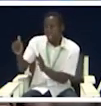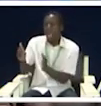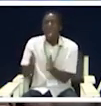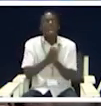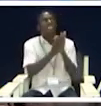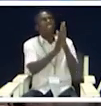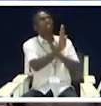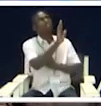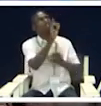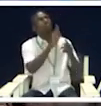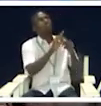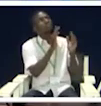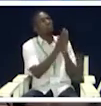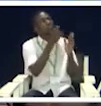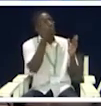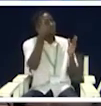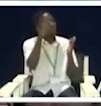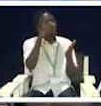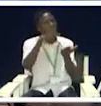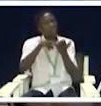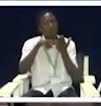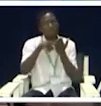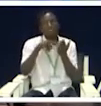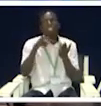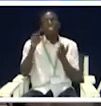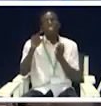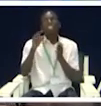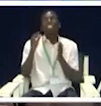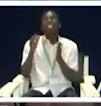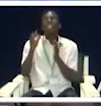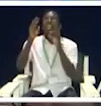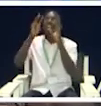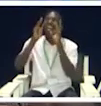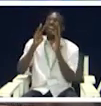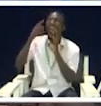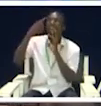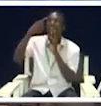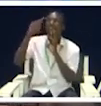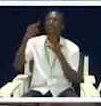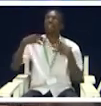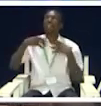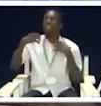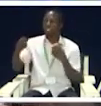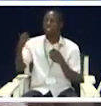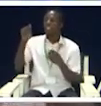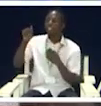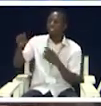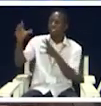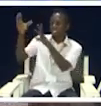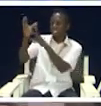she cried to God for her healing. To the glory of God, she received her healing instantly.